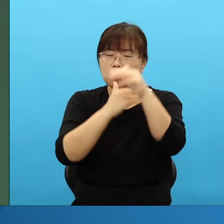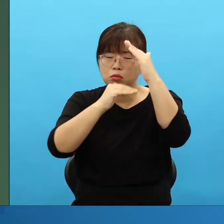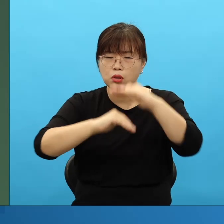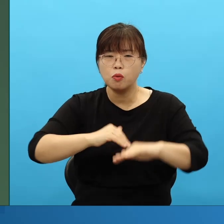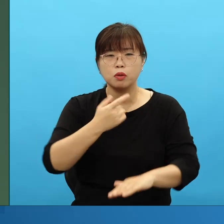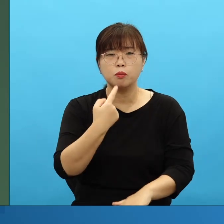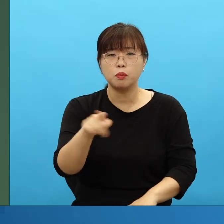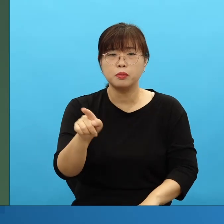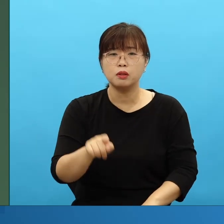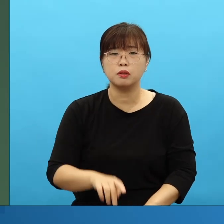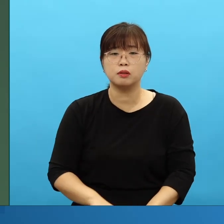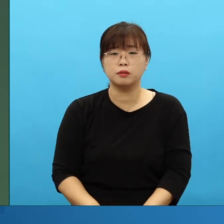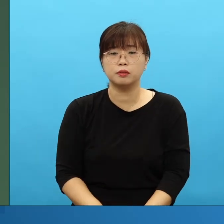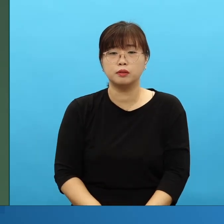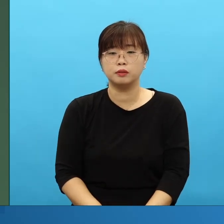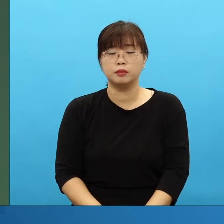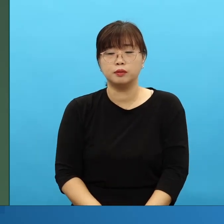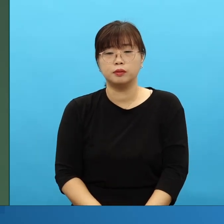time?